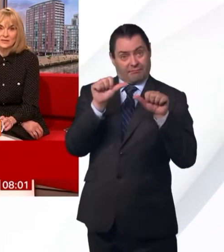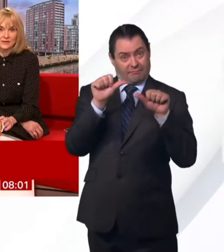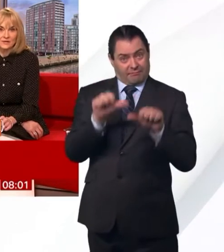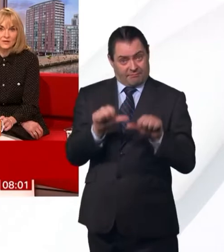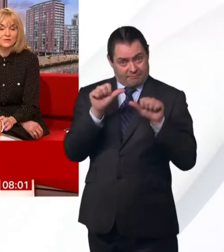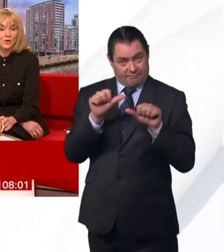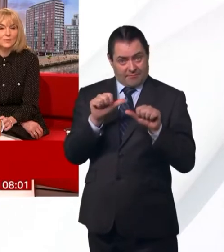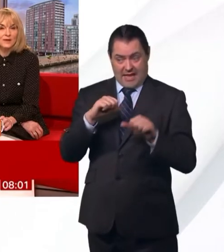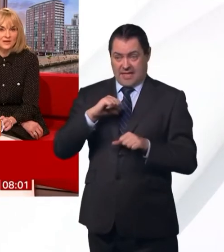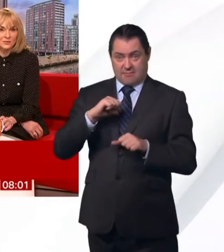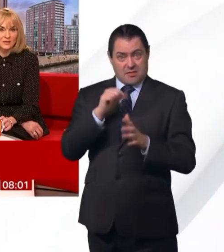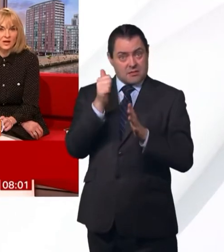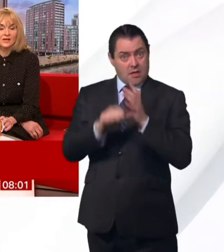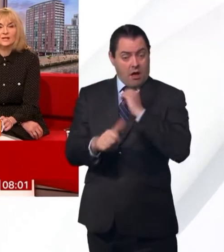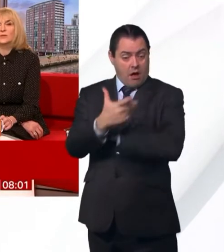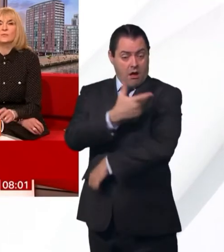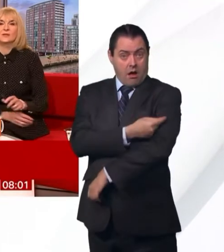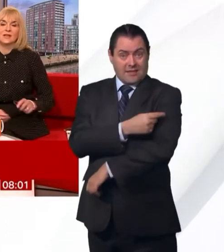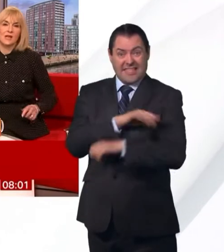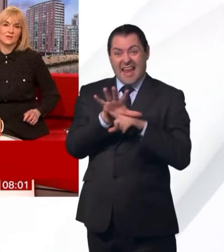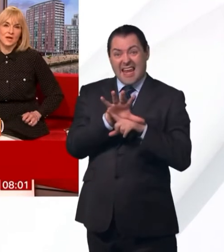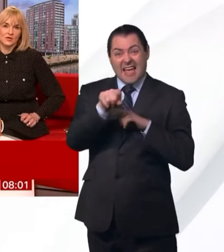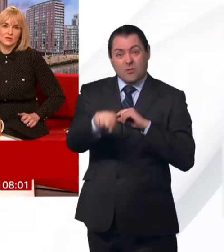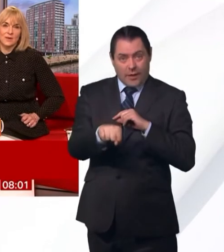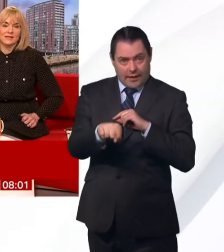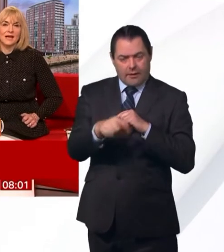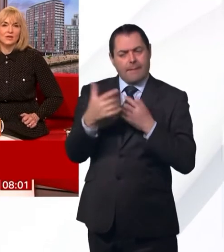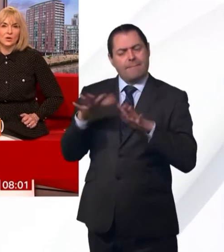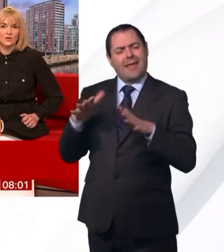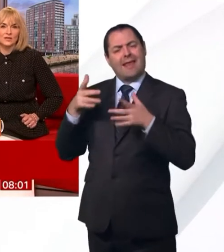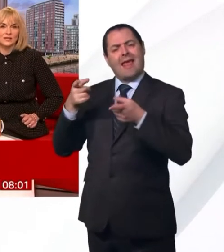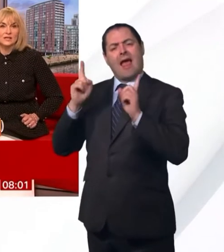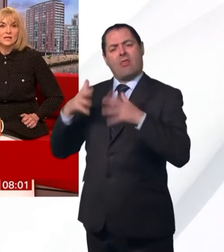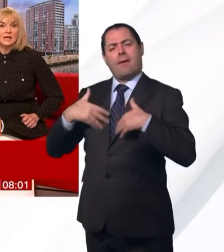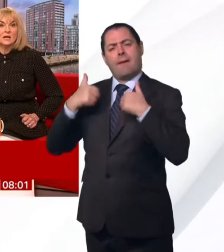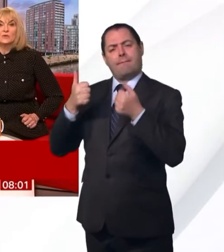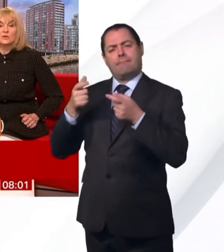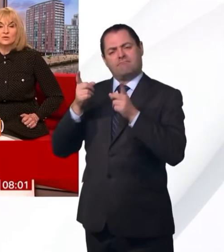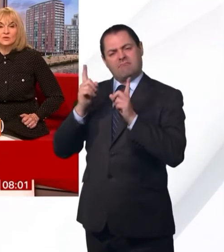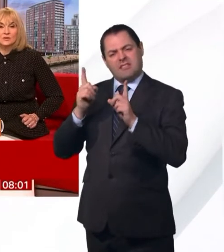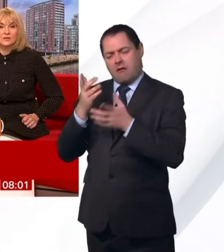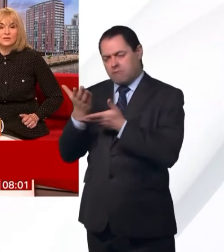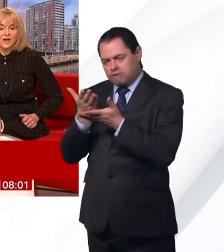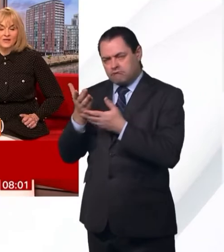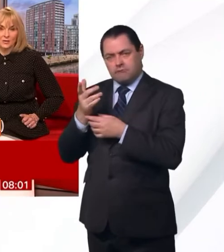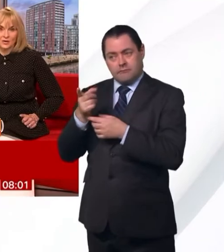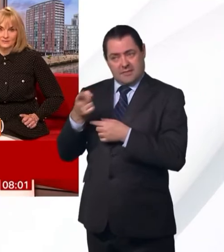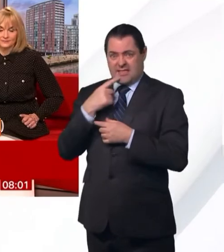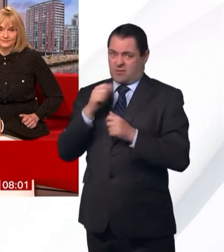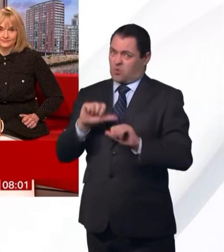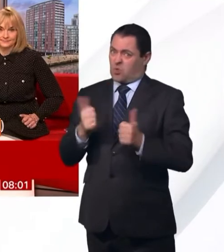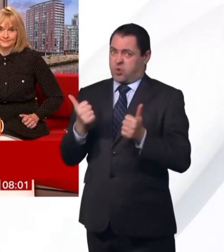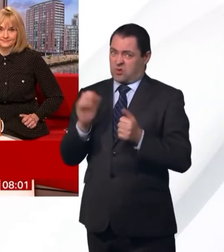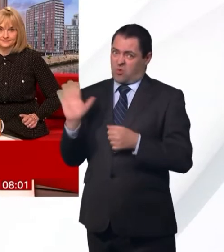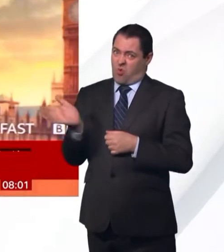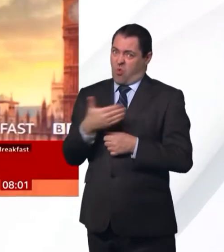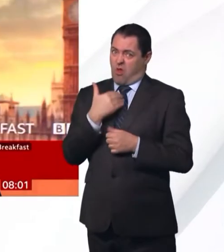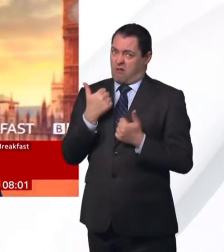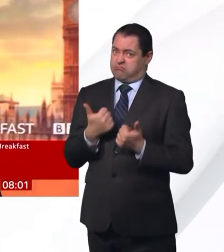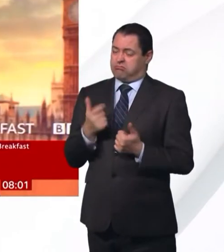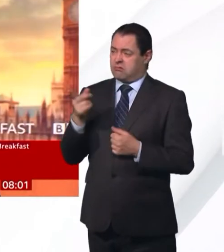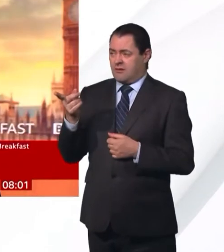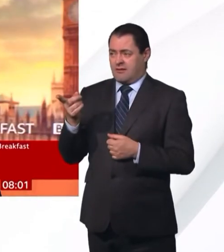to be delivered from next week. Earlier, we spoke to the Health Secretary, Matt Hancock, who said it was good news for everyone.